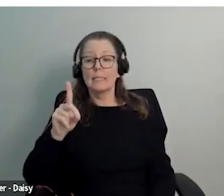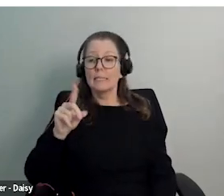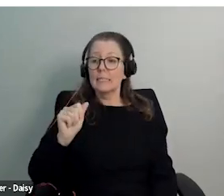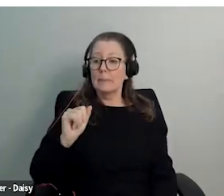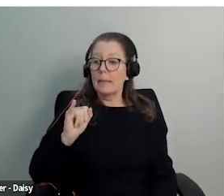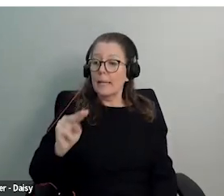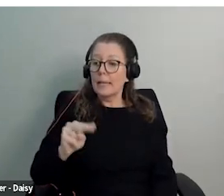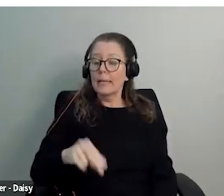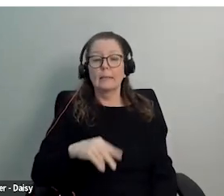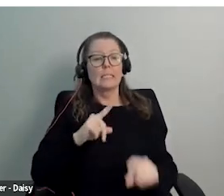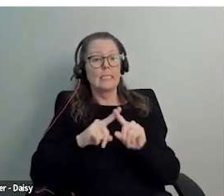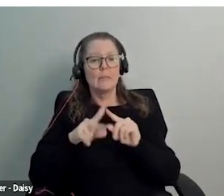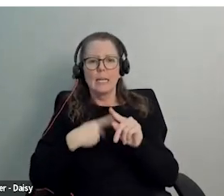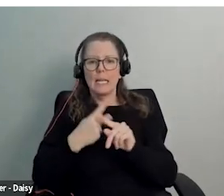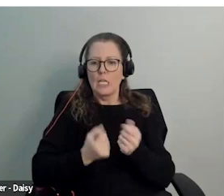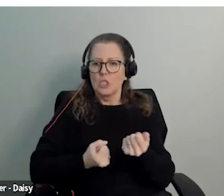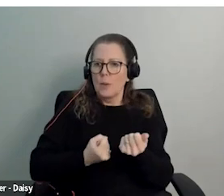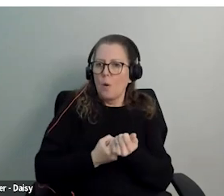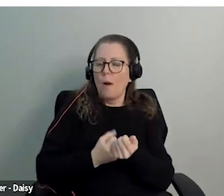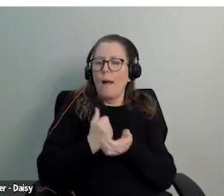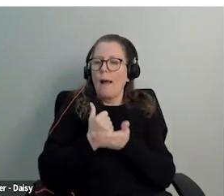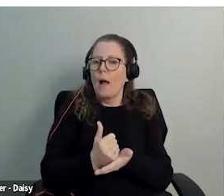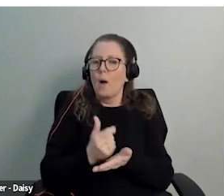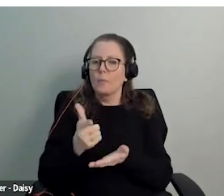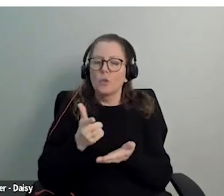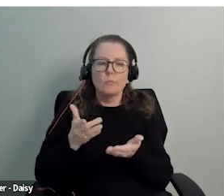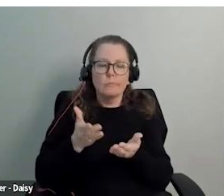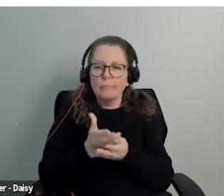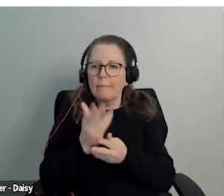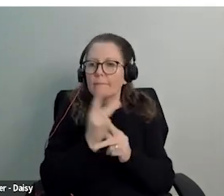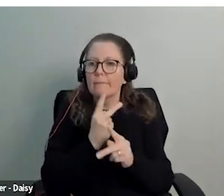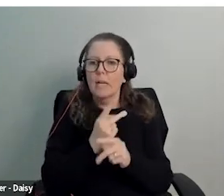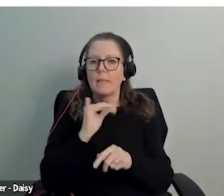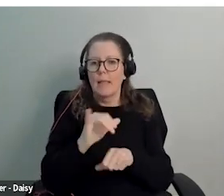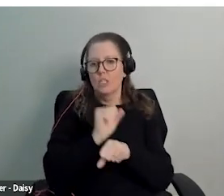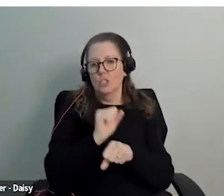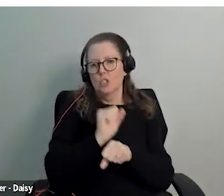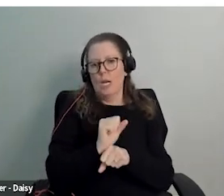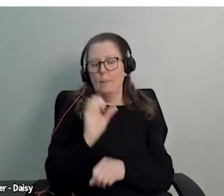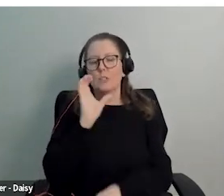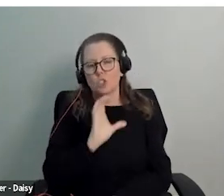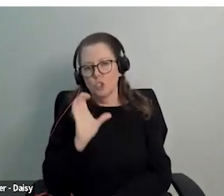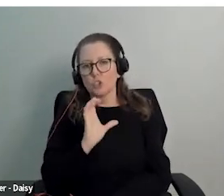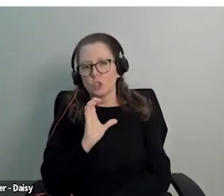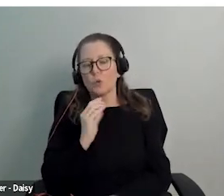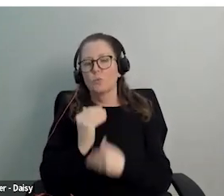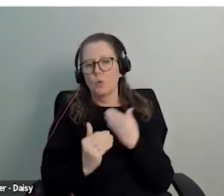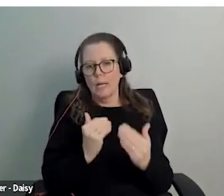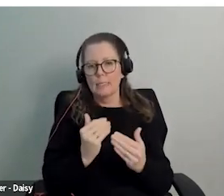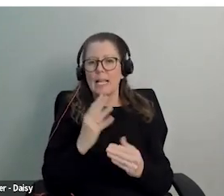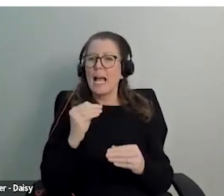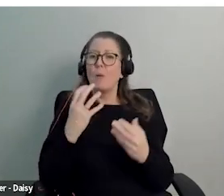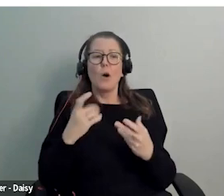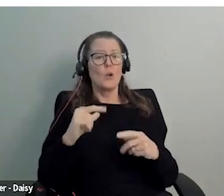Network offer resources and community support to help navigate the job search and employment process. And lastly, practice